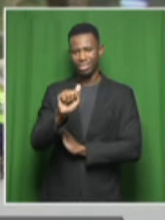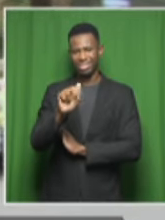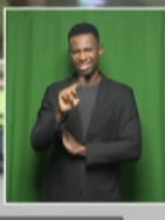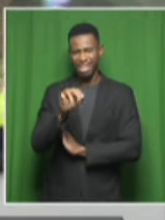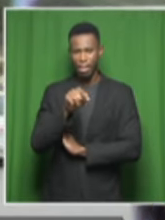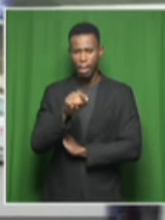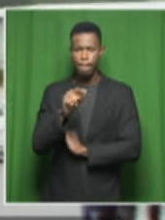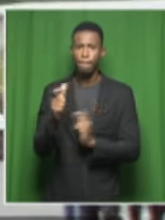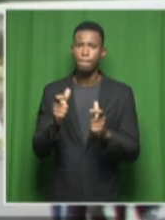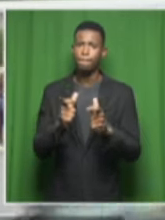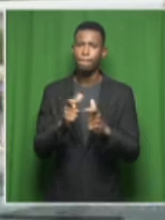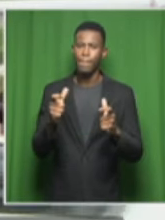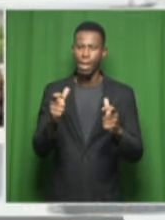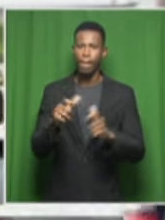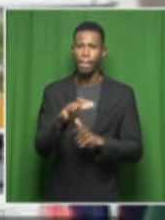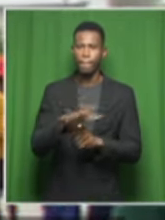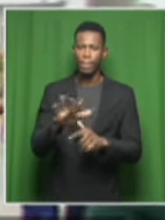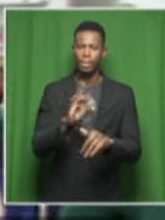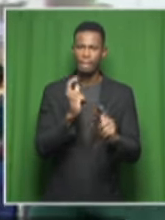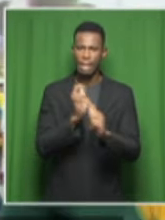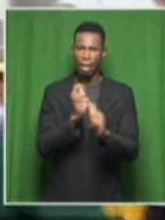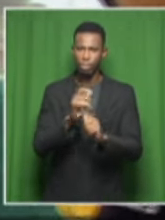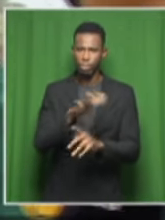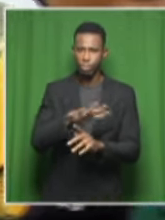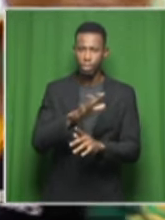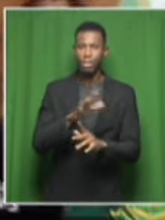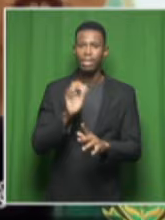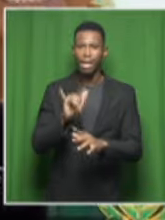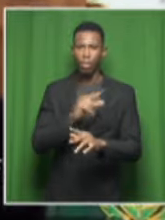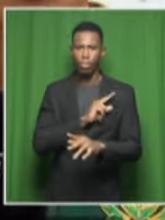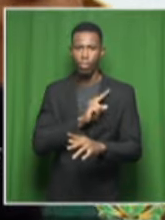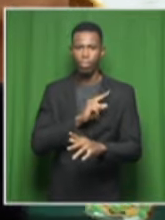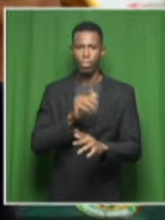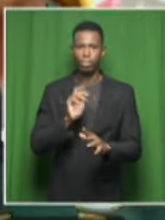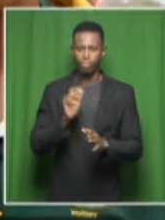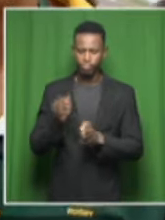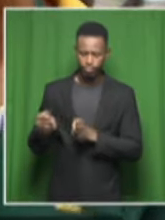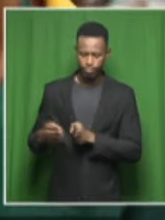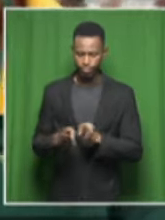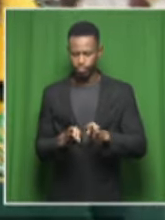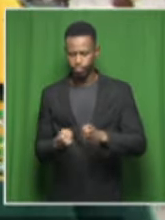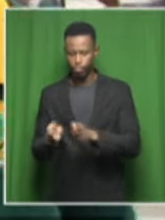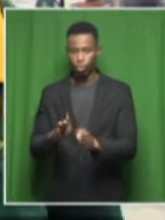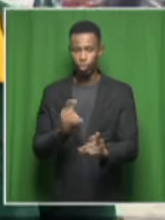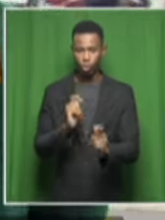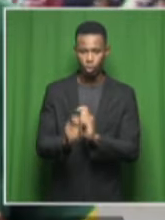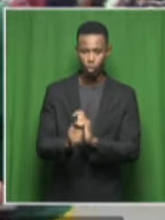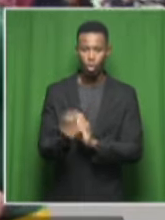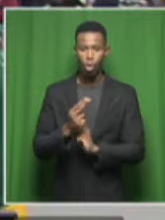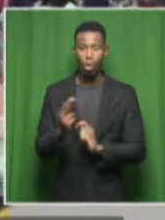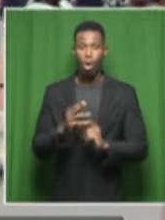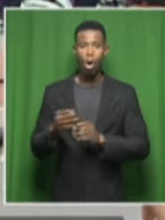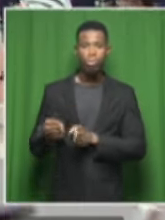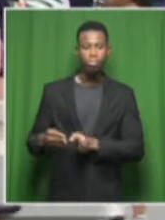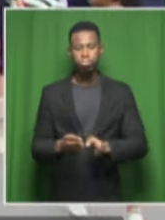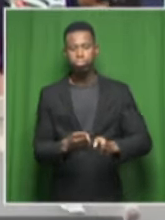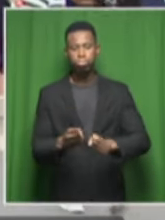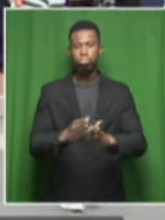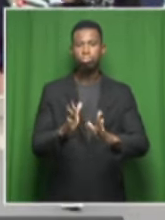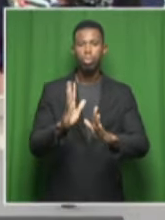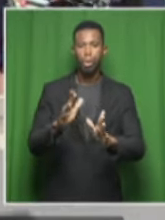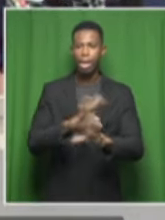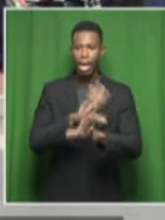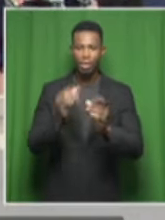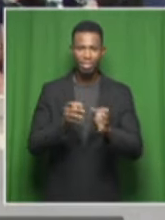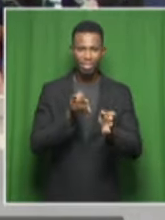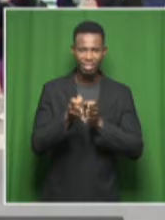they prioritize the townships, and that's why the route has been changed. Just to give you a brief, obviously I'm not going to run through the entire route, but just to say the primary focus